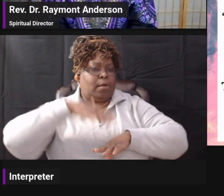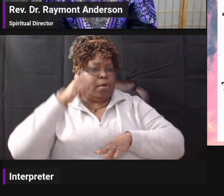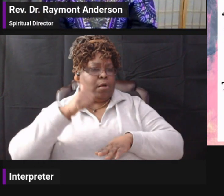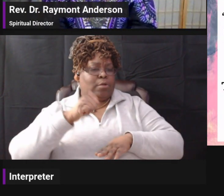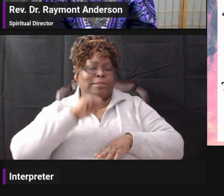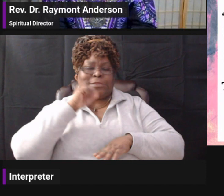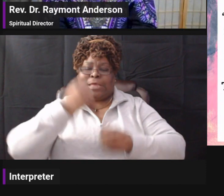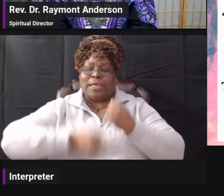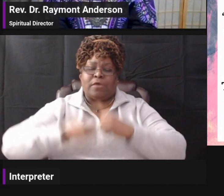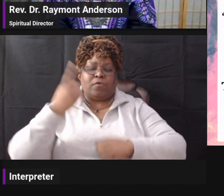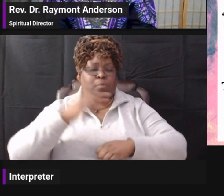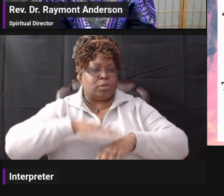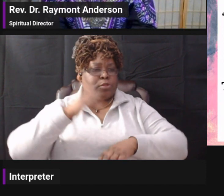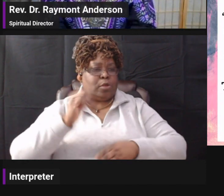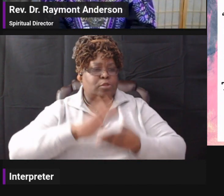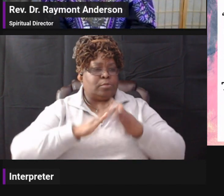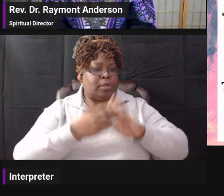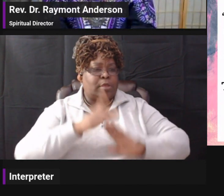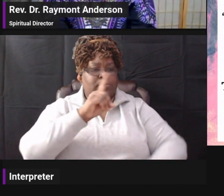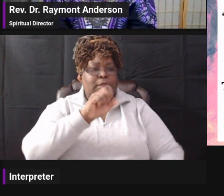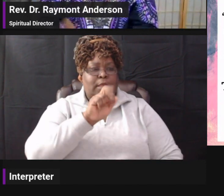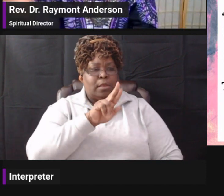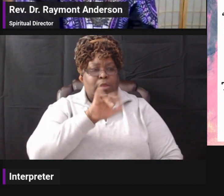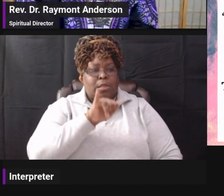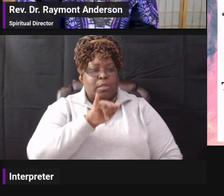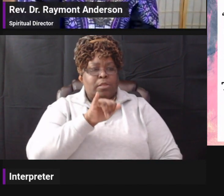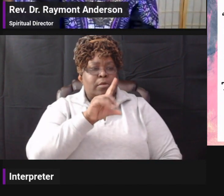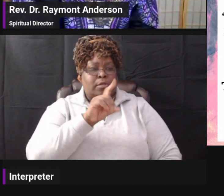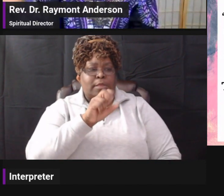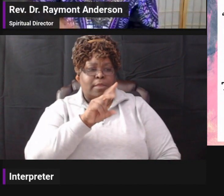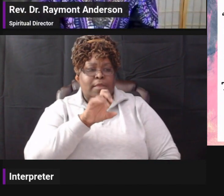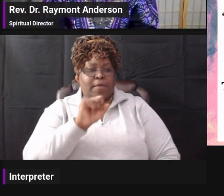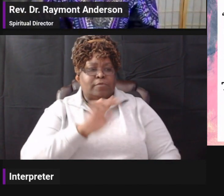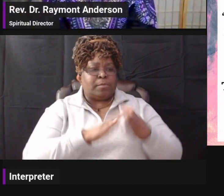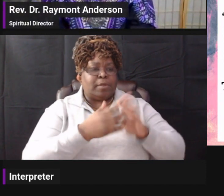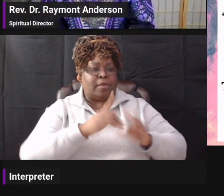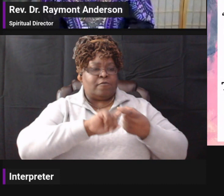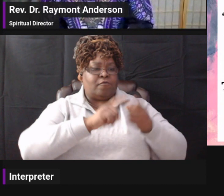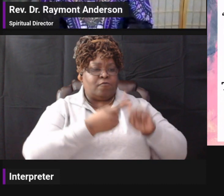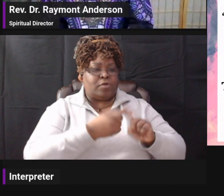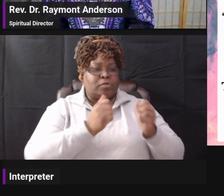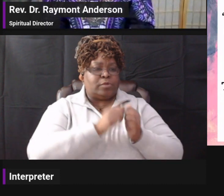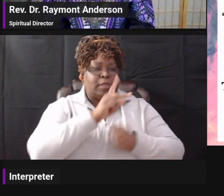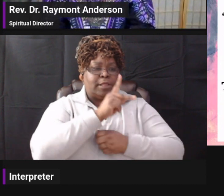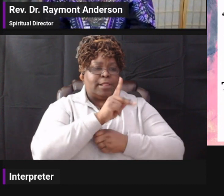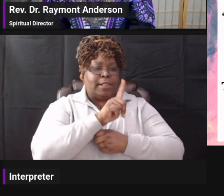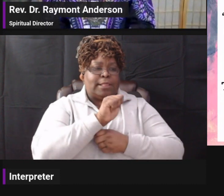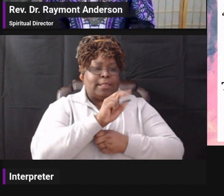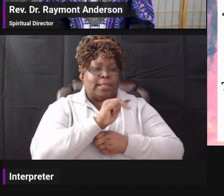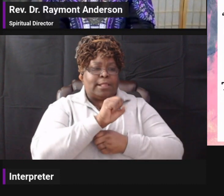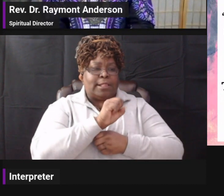do. Not everyone is called to be a Daryl Davis and befriend a Klansman. Not everyone